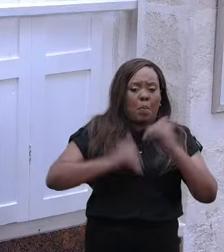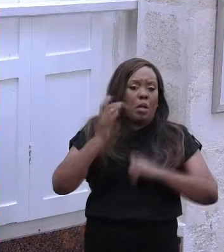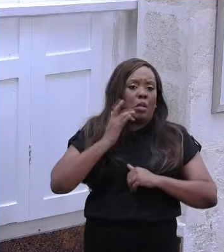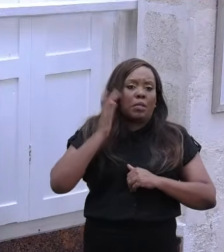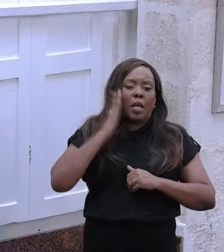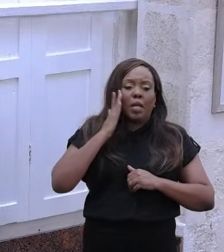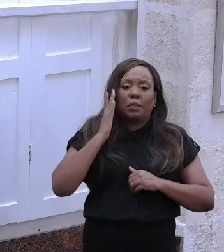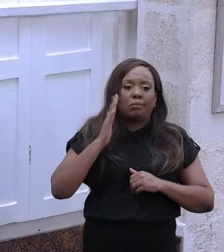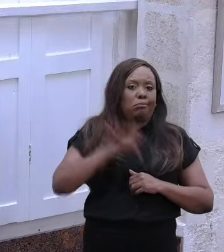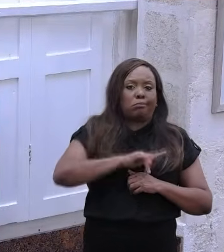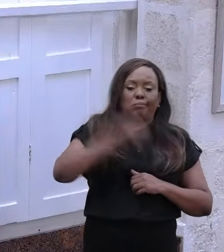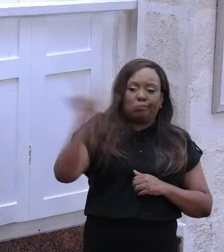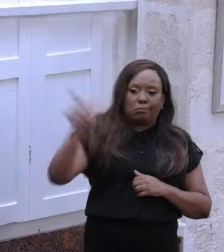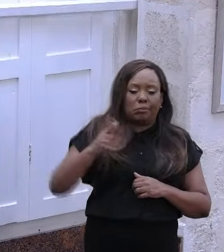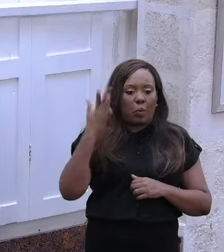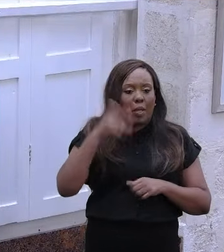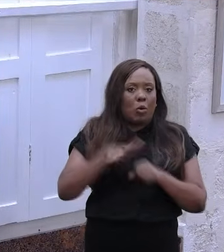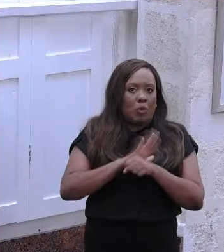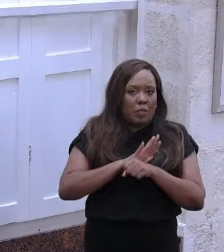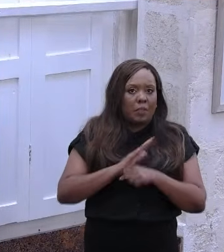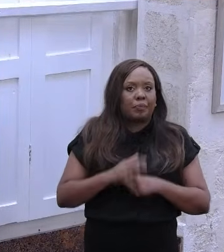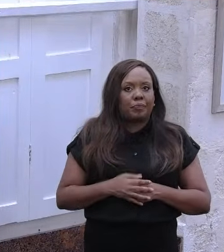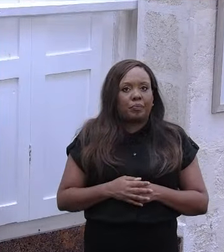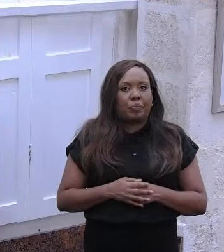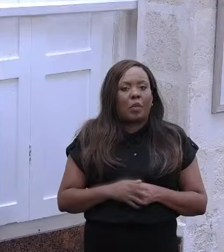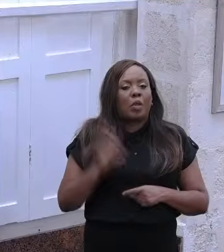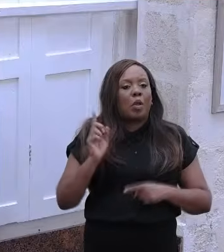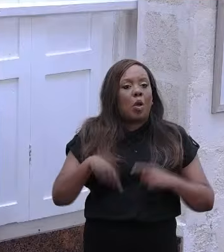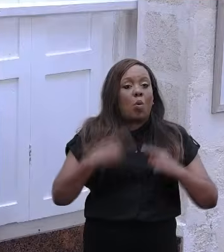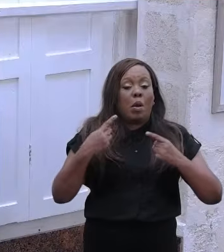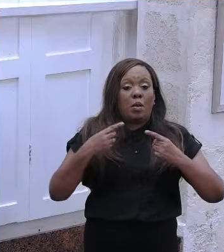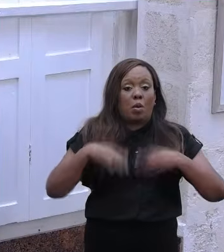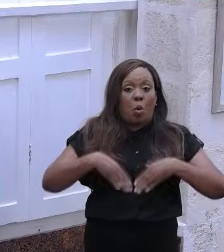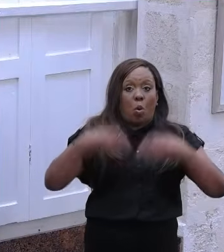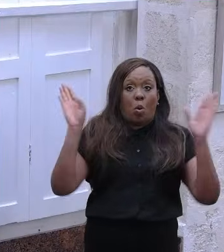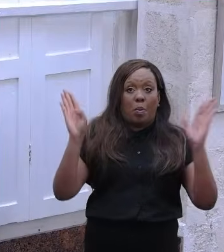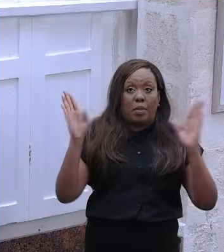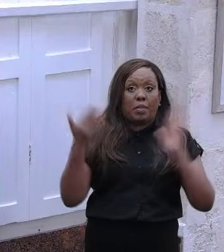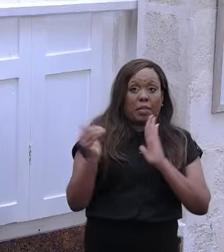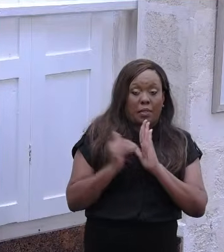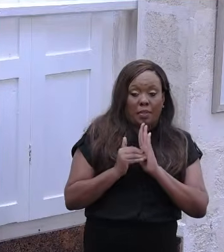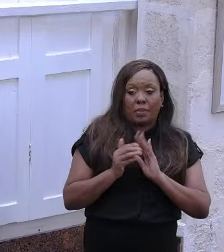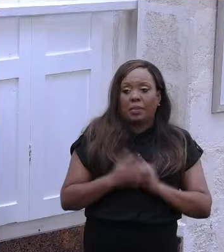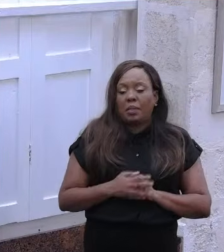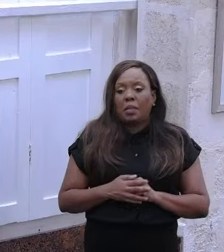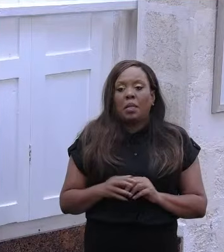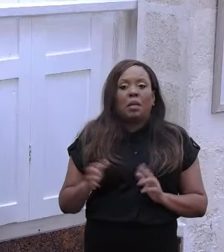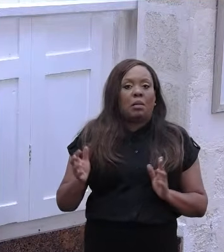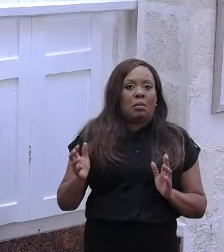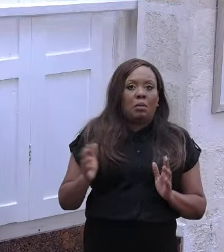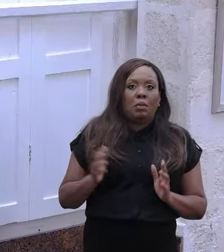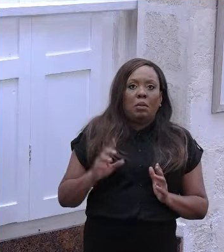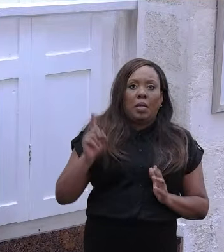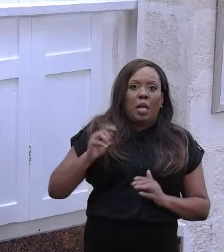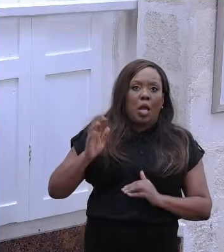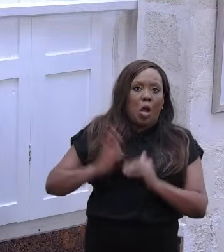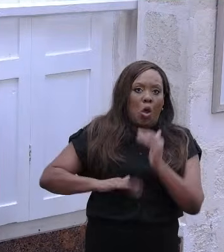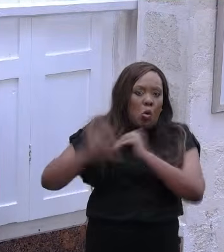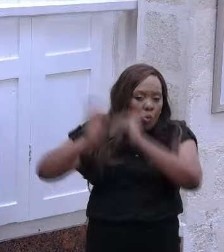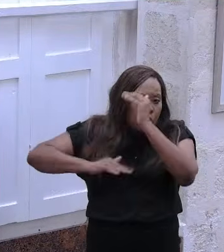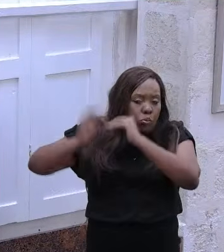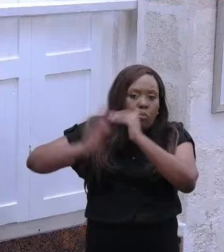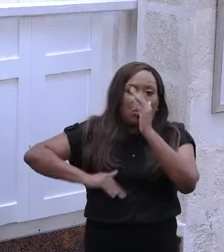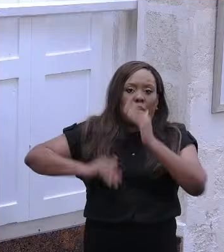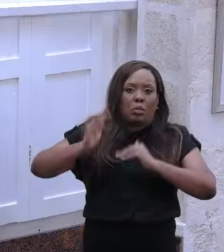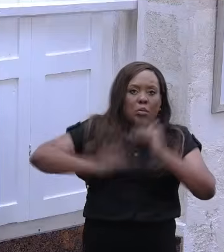back again, what you had was this rush of demand. So that Barbados, for example, found itself with 9 hotel properties that wanted to